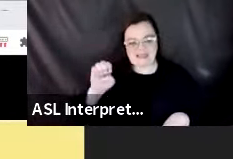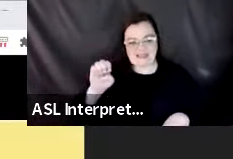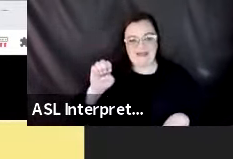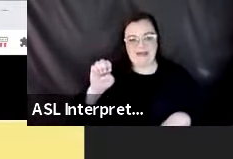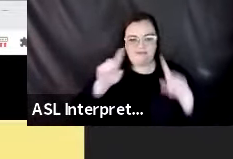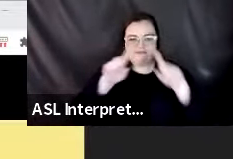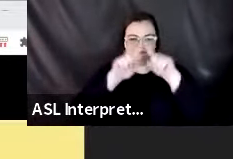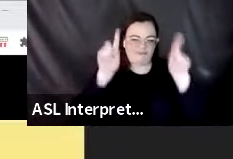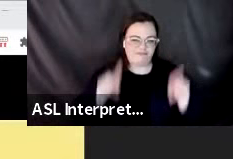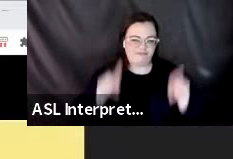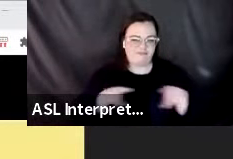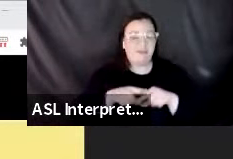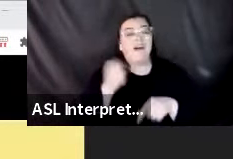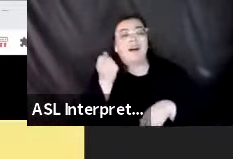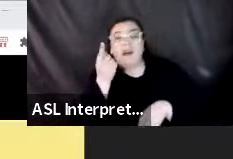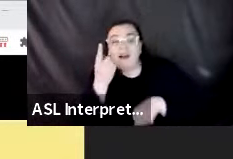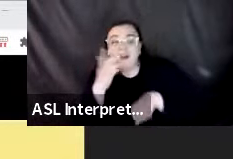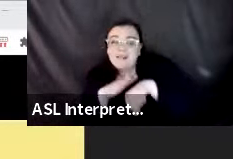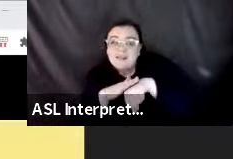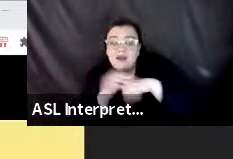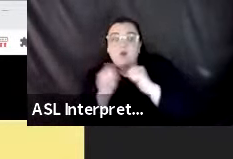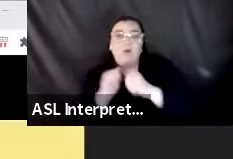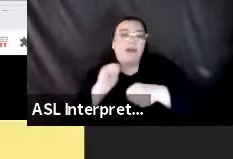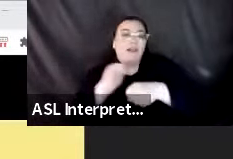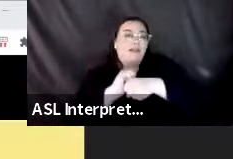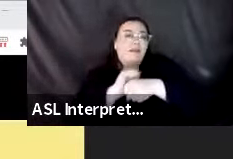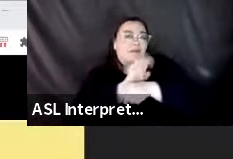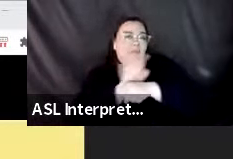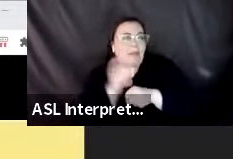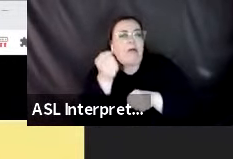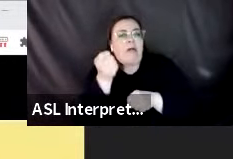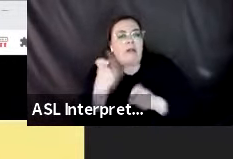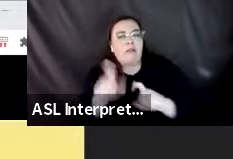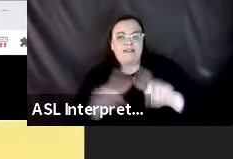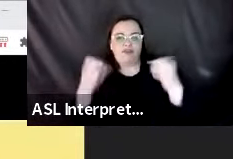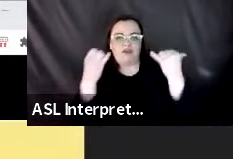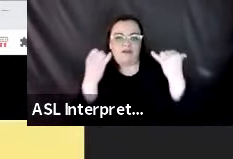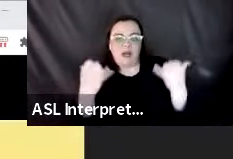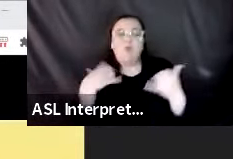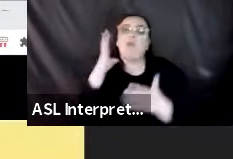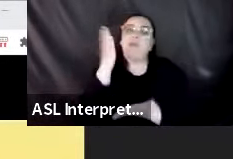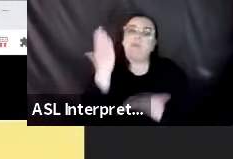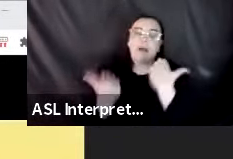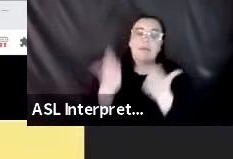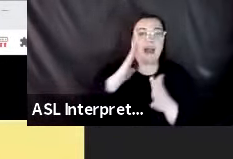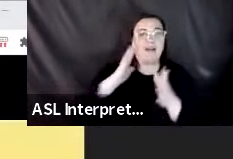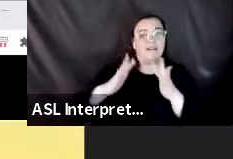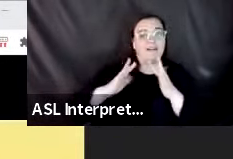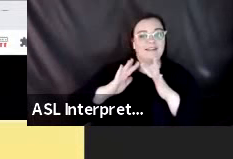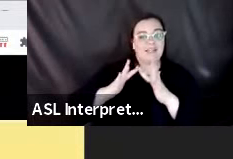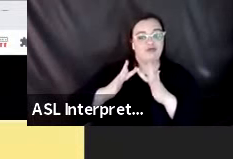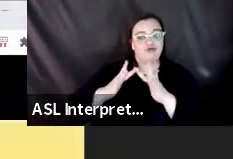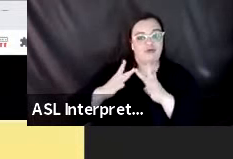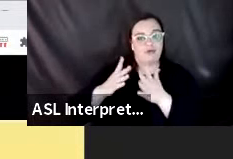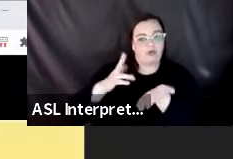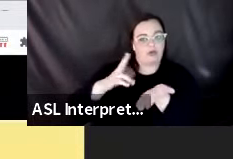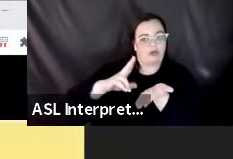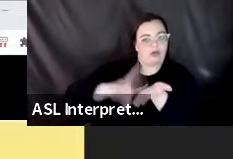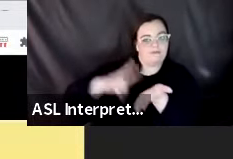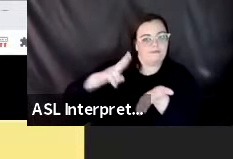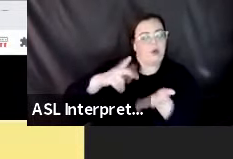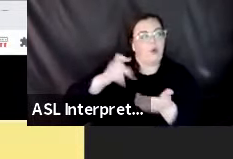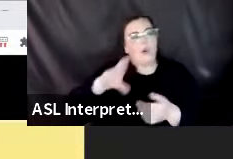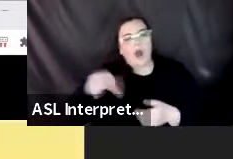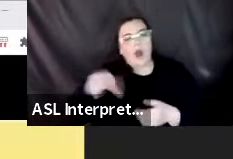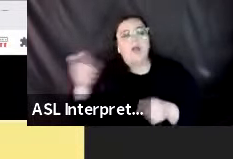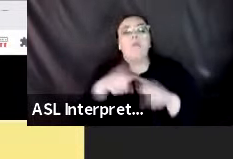bit. So there are some digital sign-ins and some other methods that the casting directors are now using, but they are still keeping a